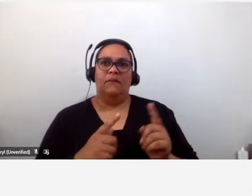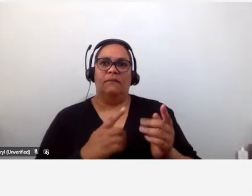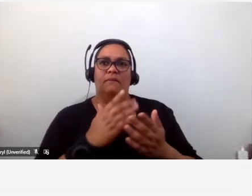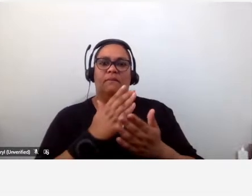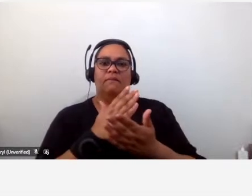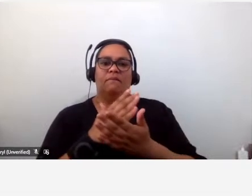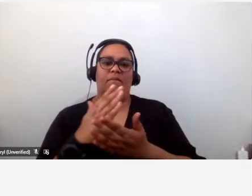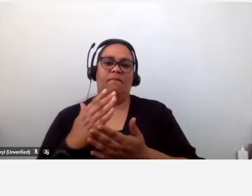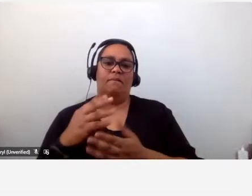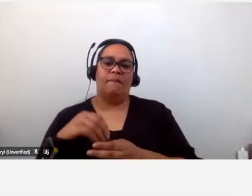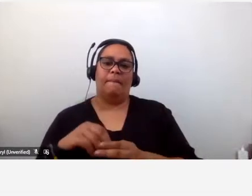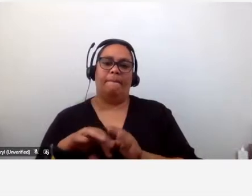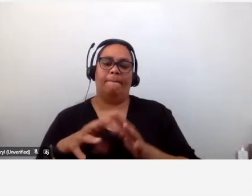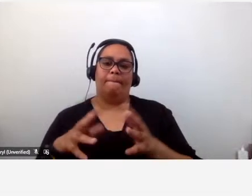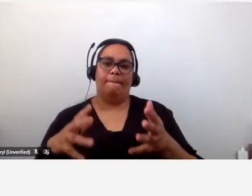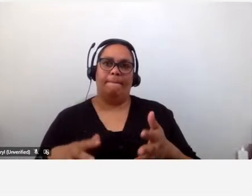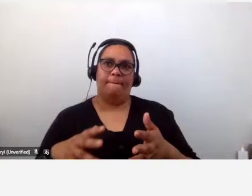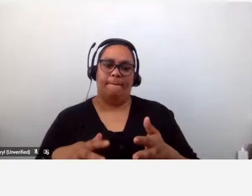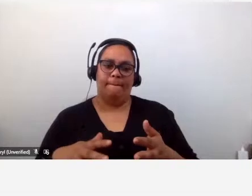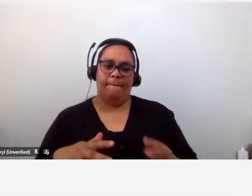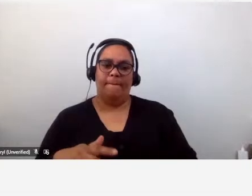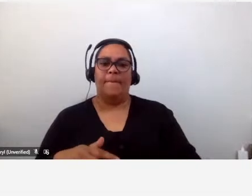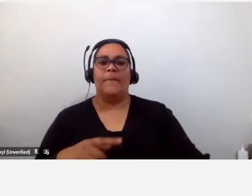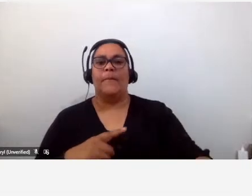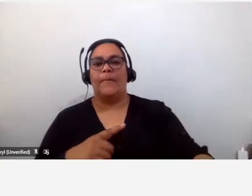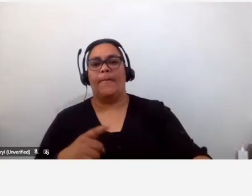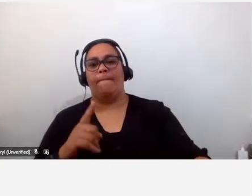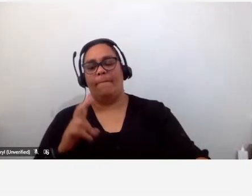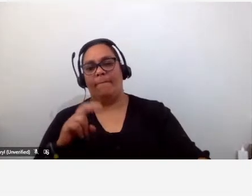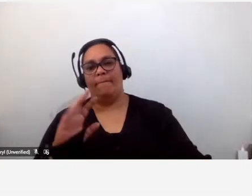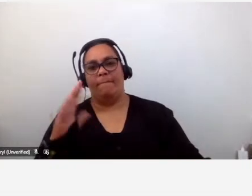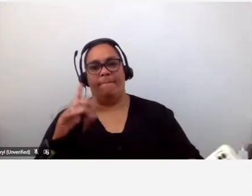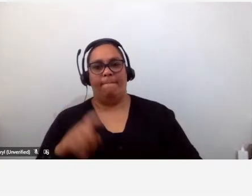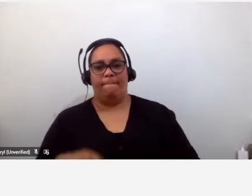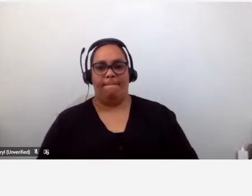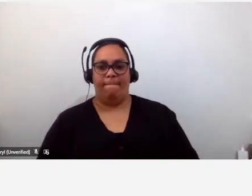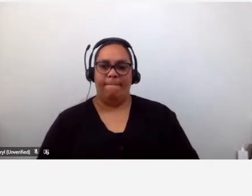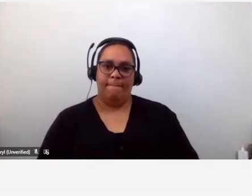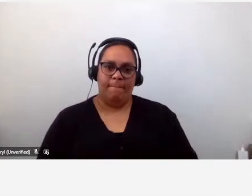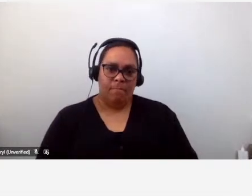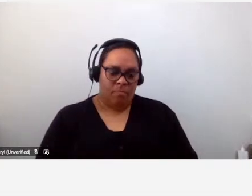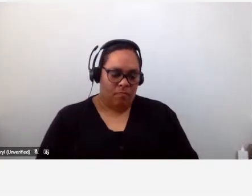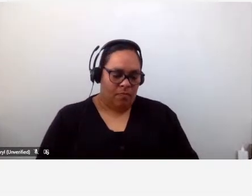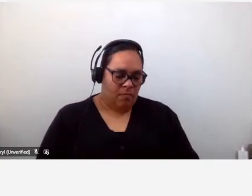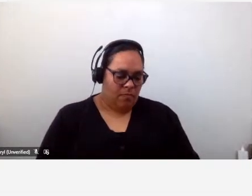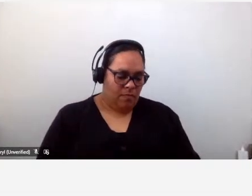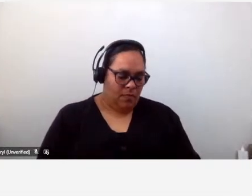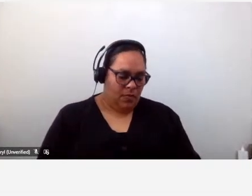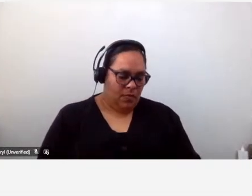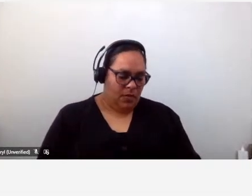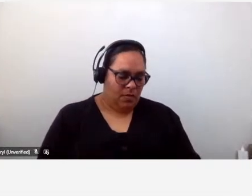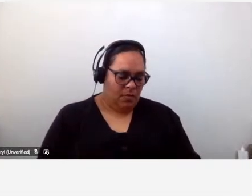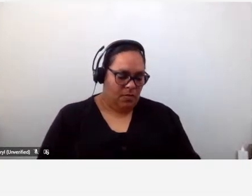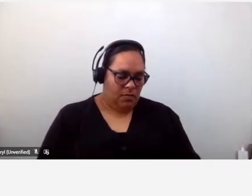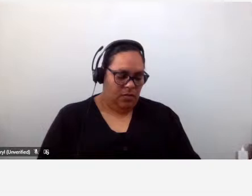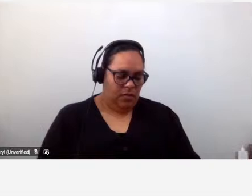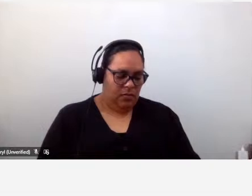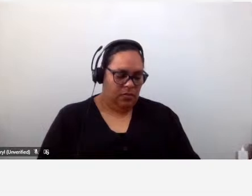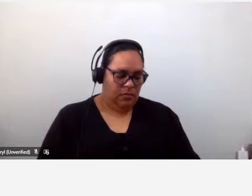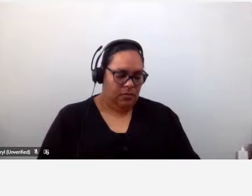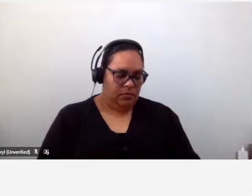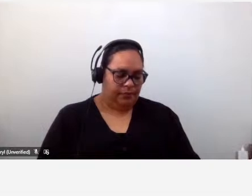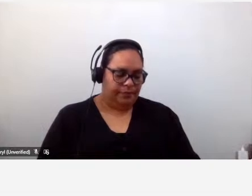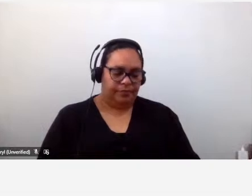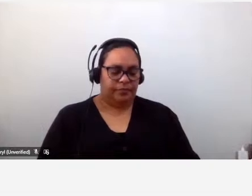and you must be commended for that. though you could not